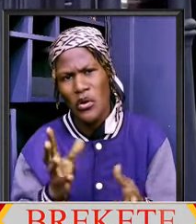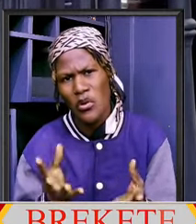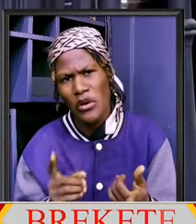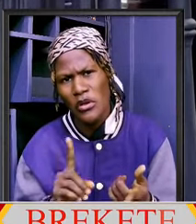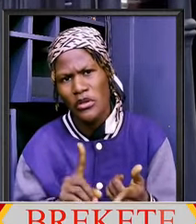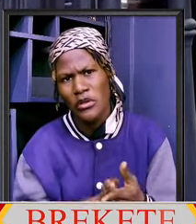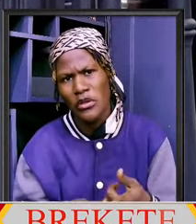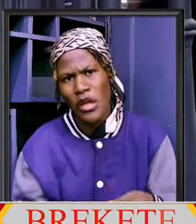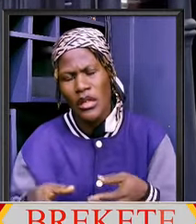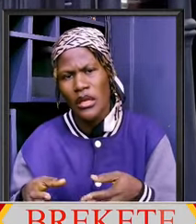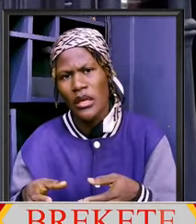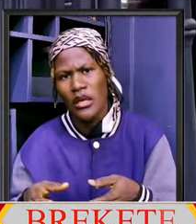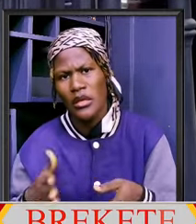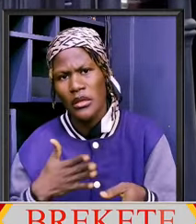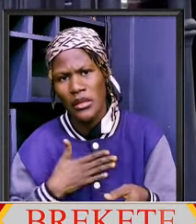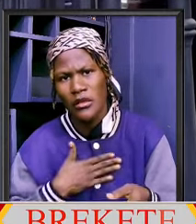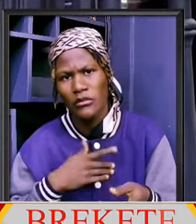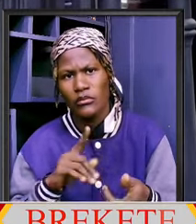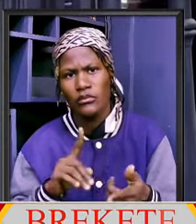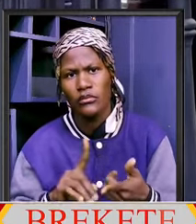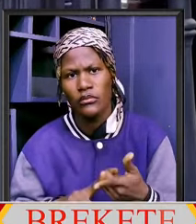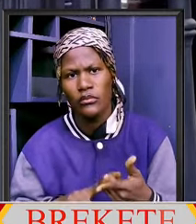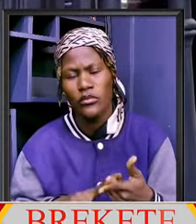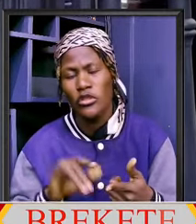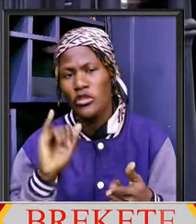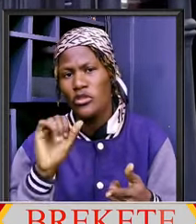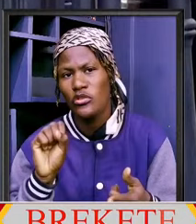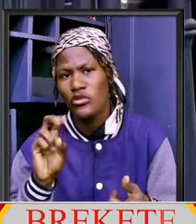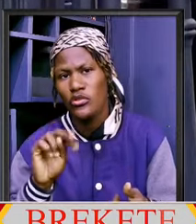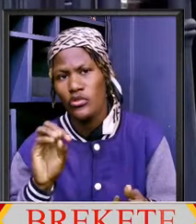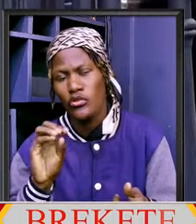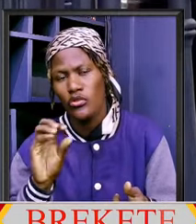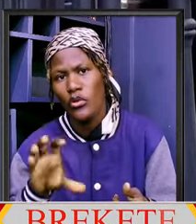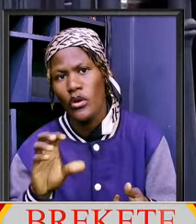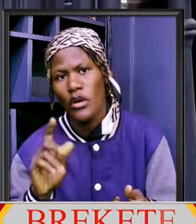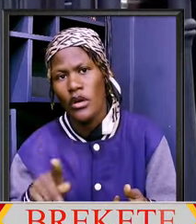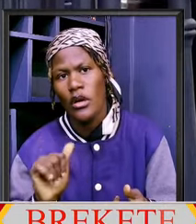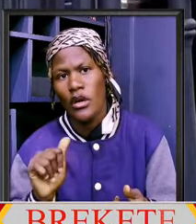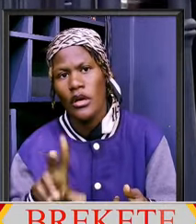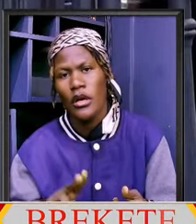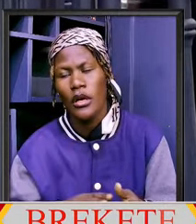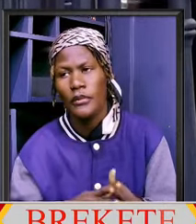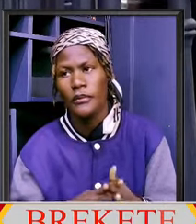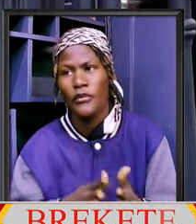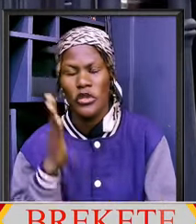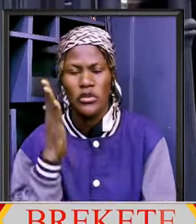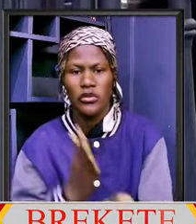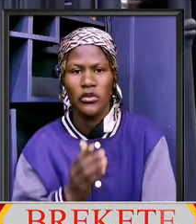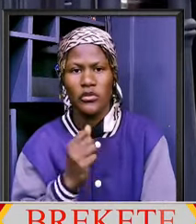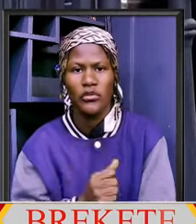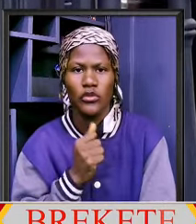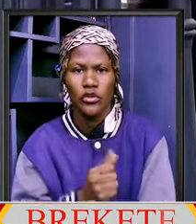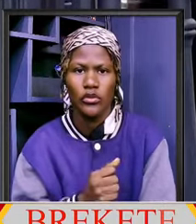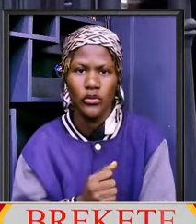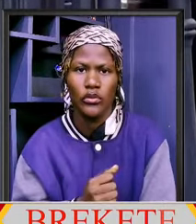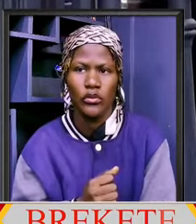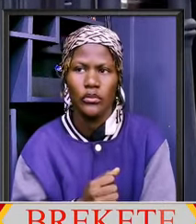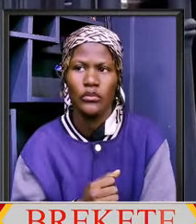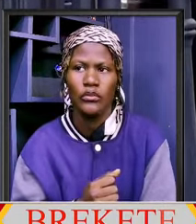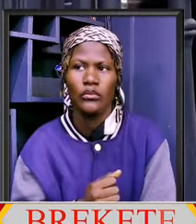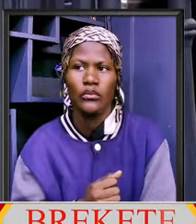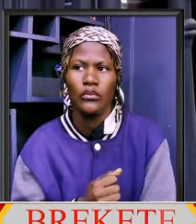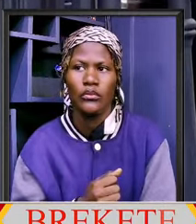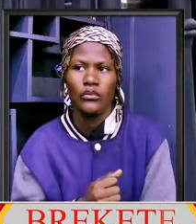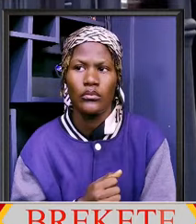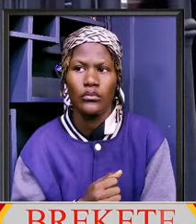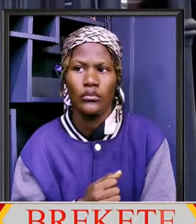finish this thing for Soka. Mm. But he didn't stop and walk. During the Buhari's time, they